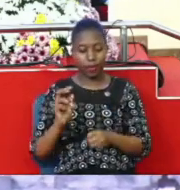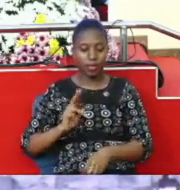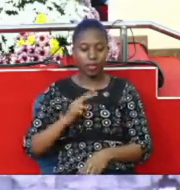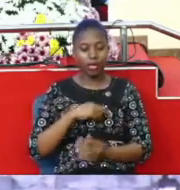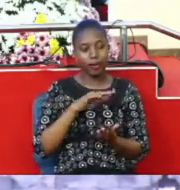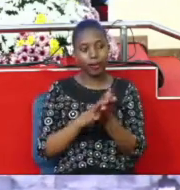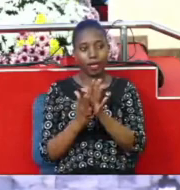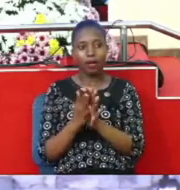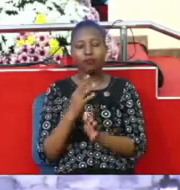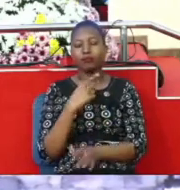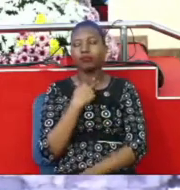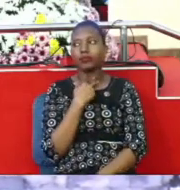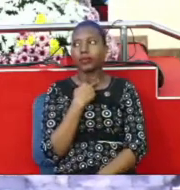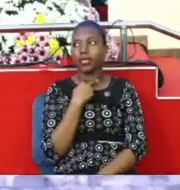victory.